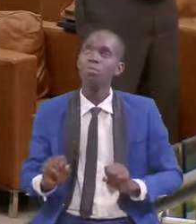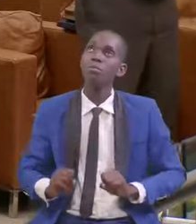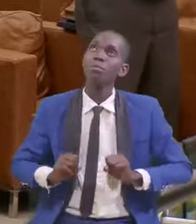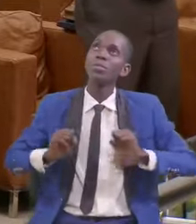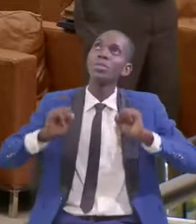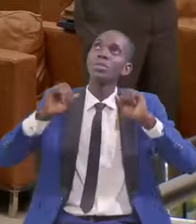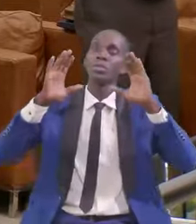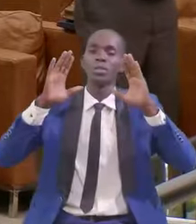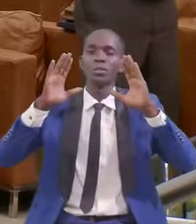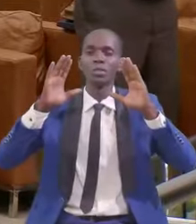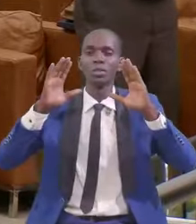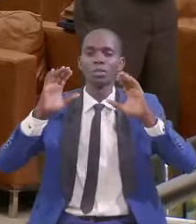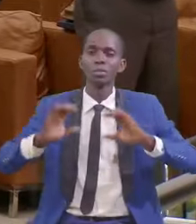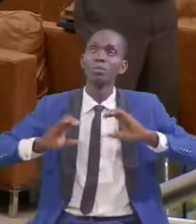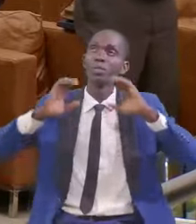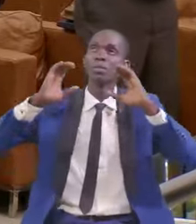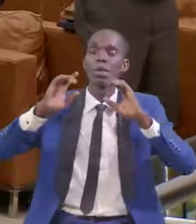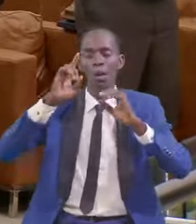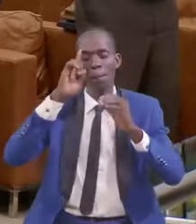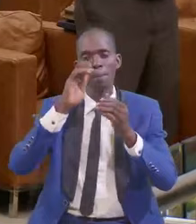consecrated committed